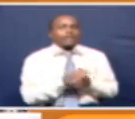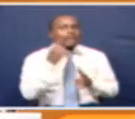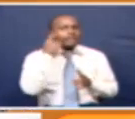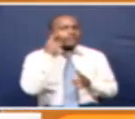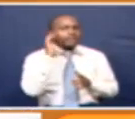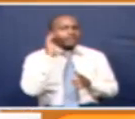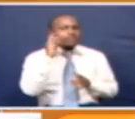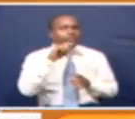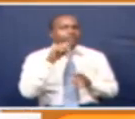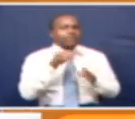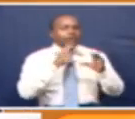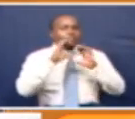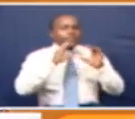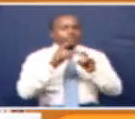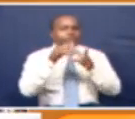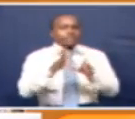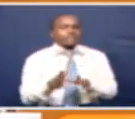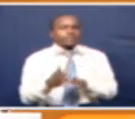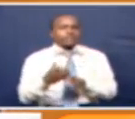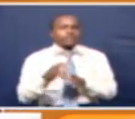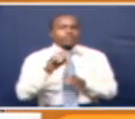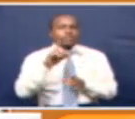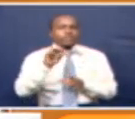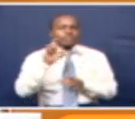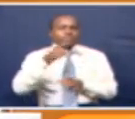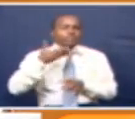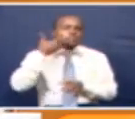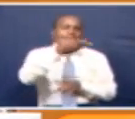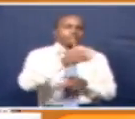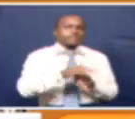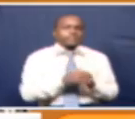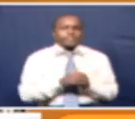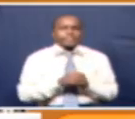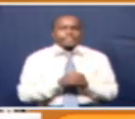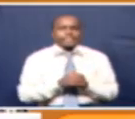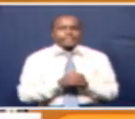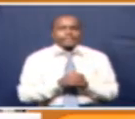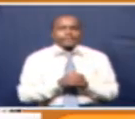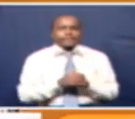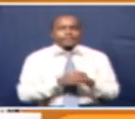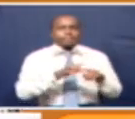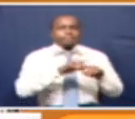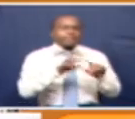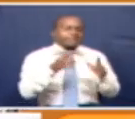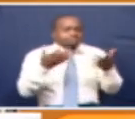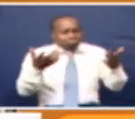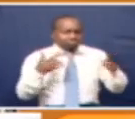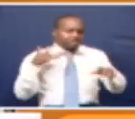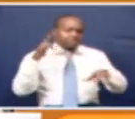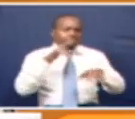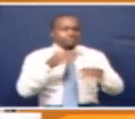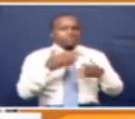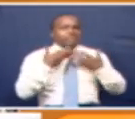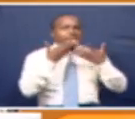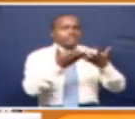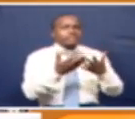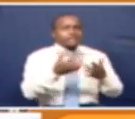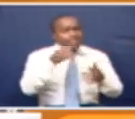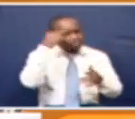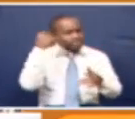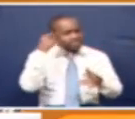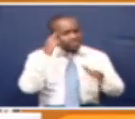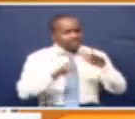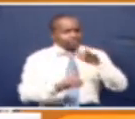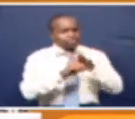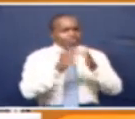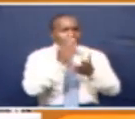communications director in ODM. But let me just talk about it, because fundamentally it appears it's bringing some confusion.